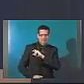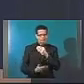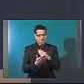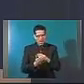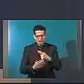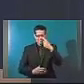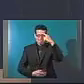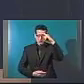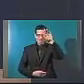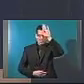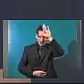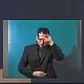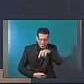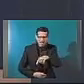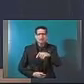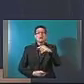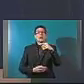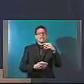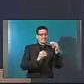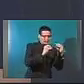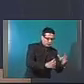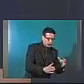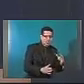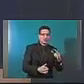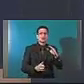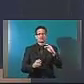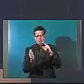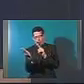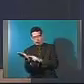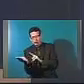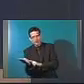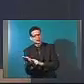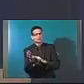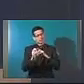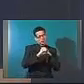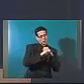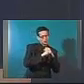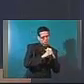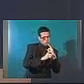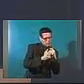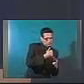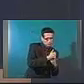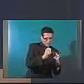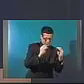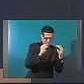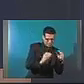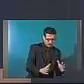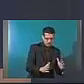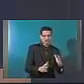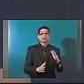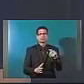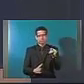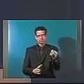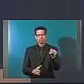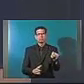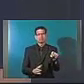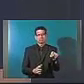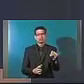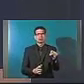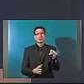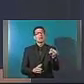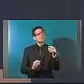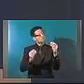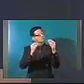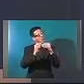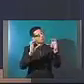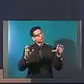for firefighters, teachers, nurses, funds for our ports, our cities, and our counties. And we know there's a lot more to be